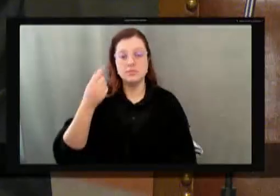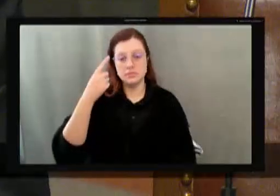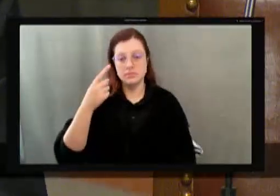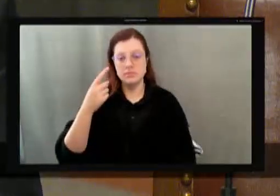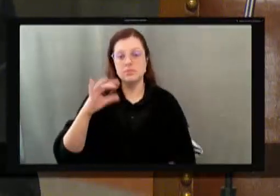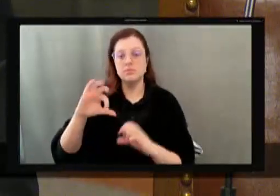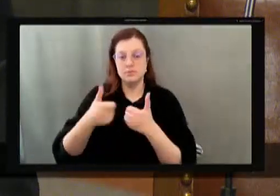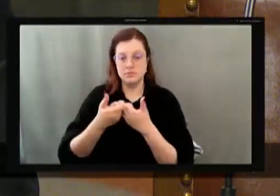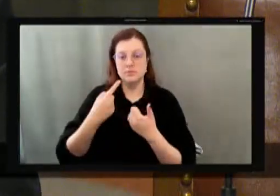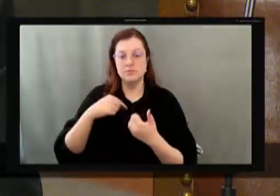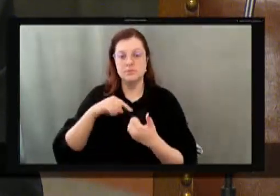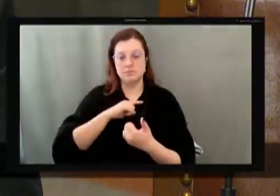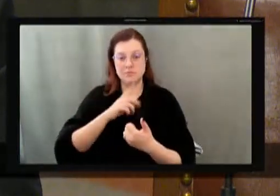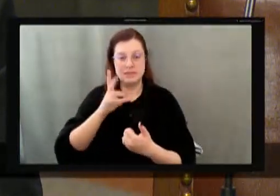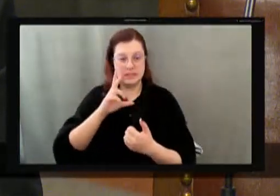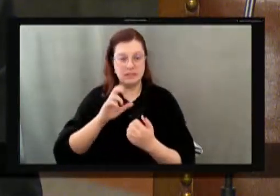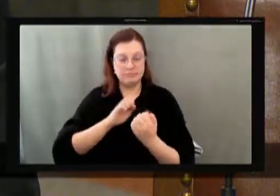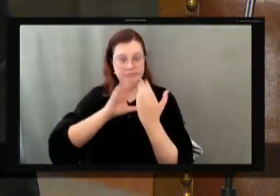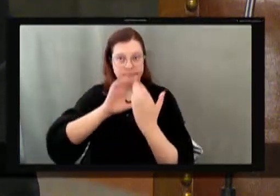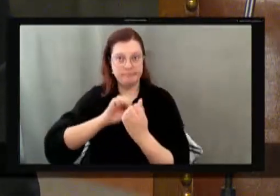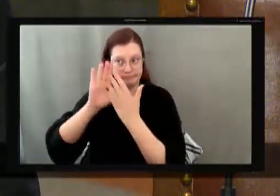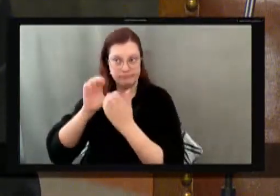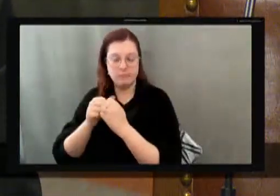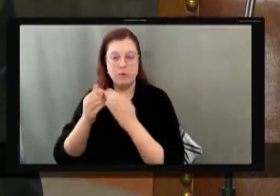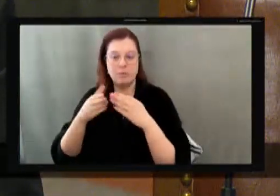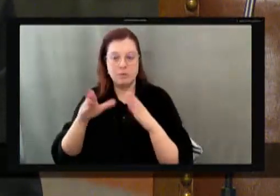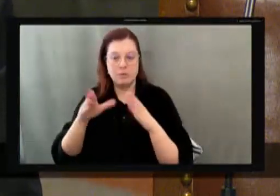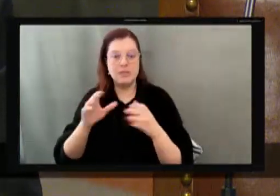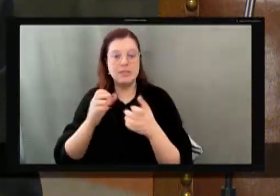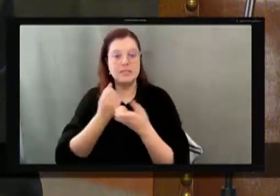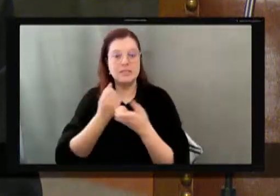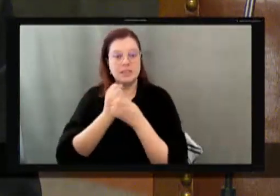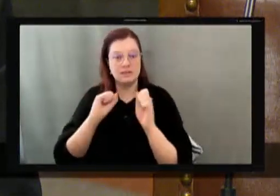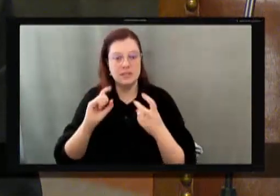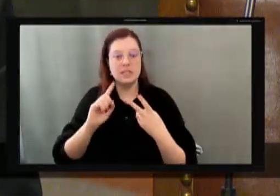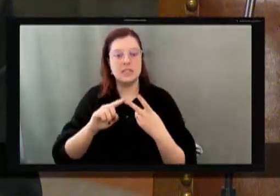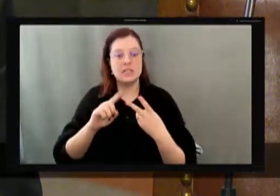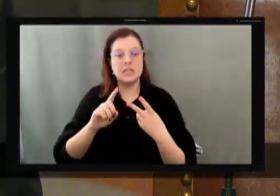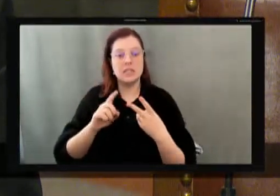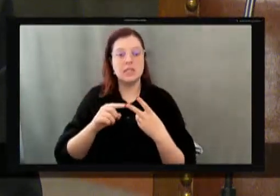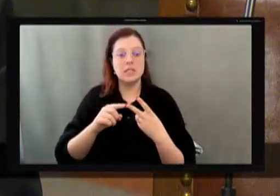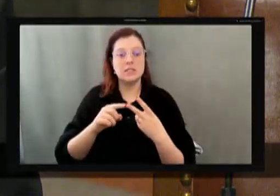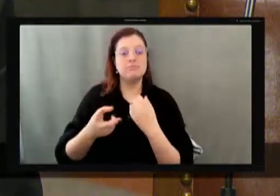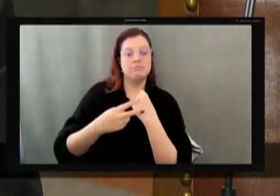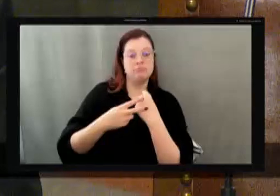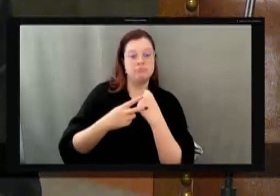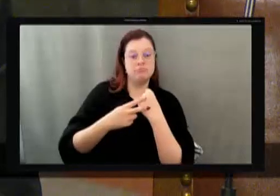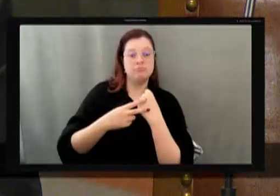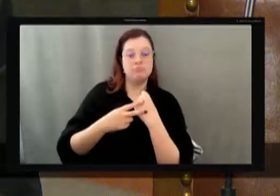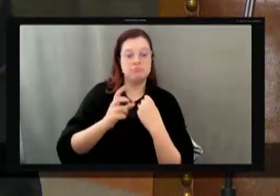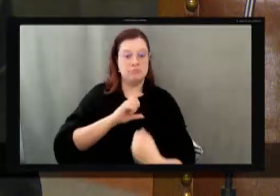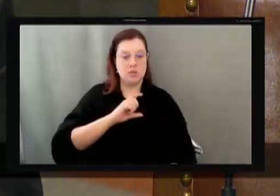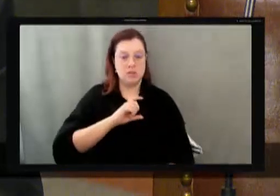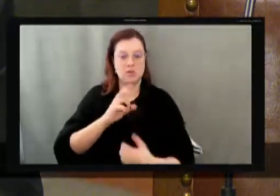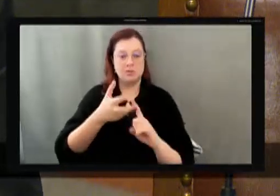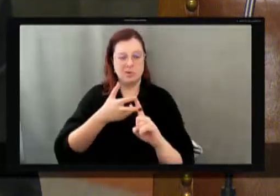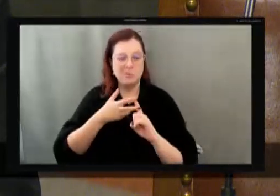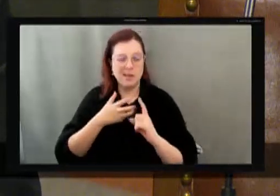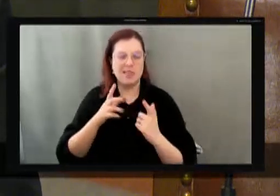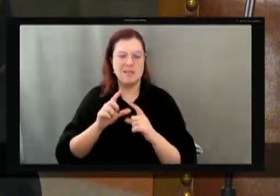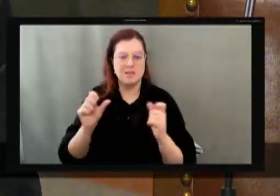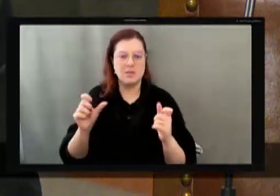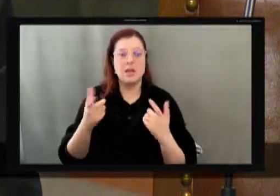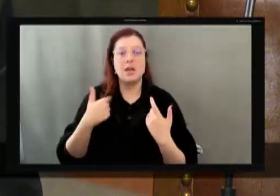we face, you know, with public safety and recruitment and retention of officers is obviously, you know, not a